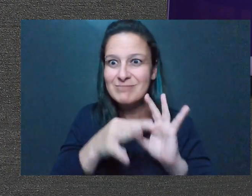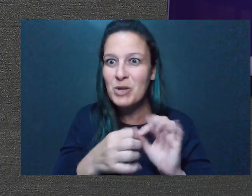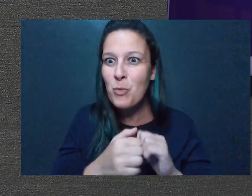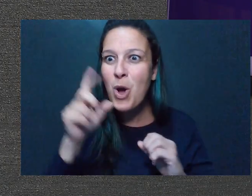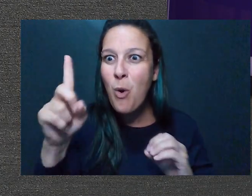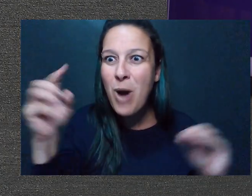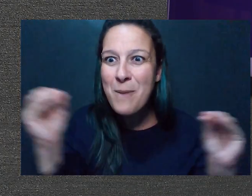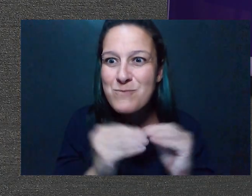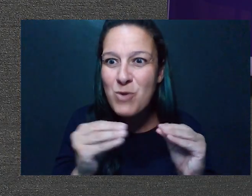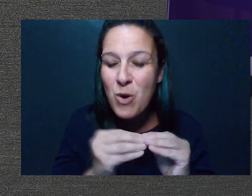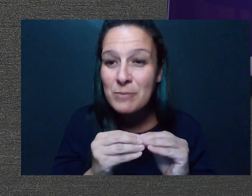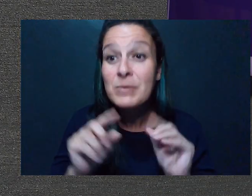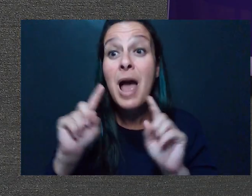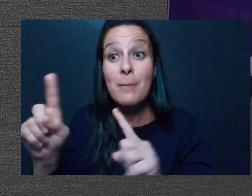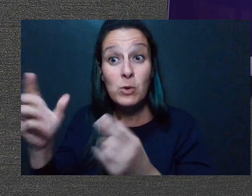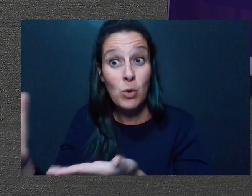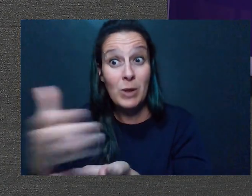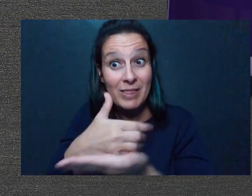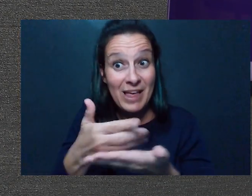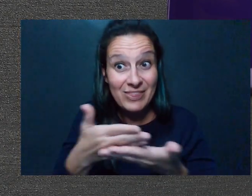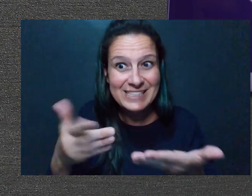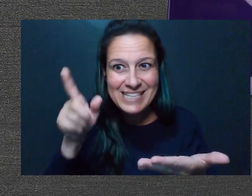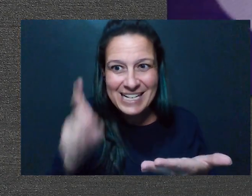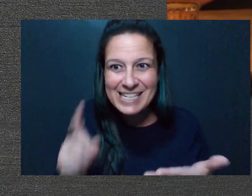ready and I will be right back.